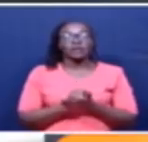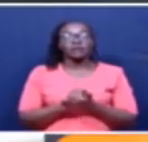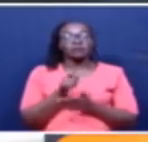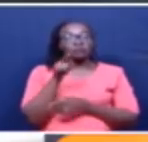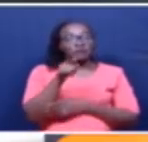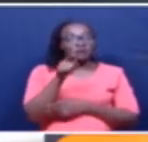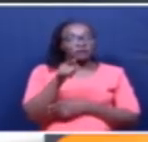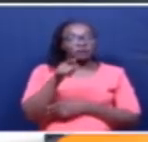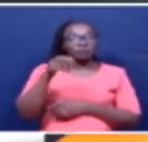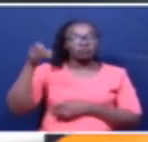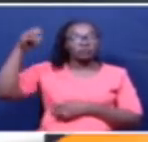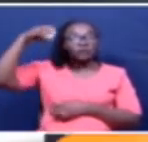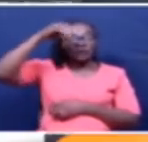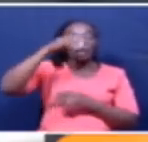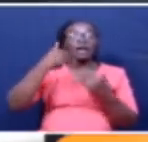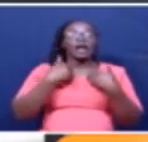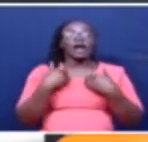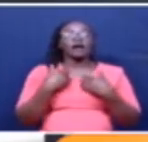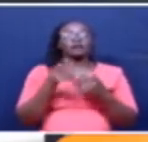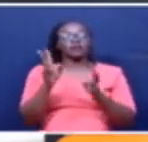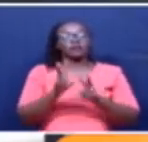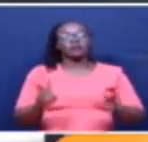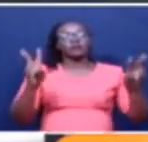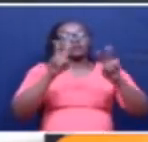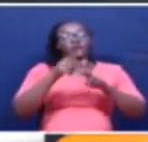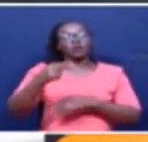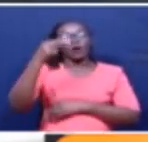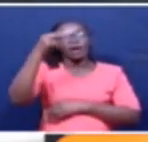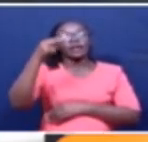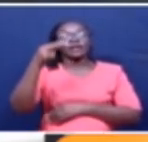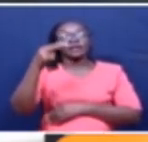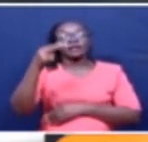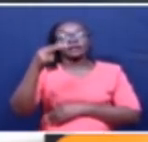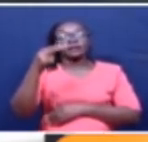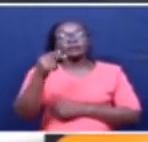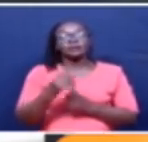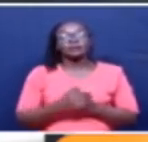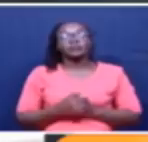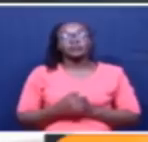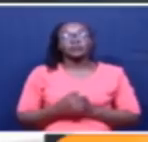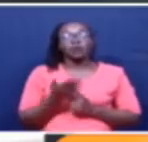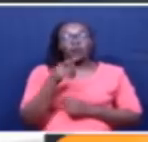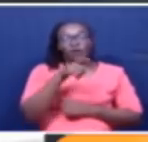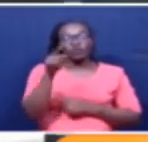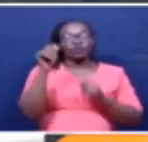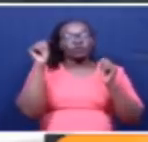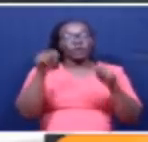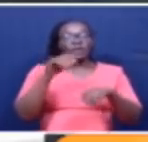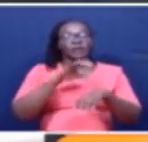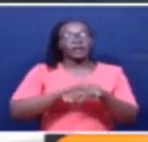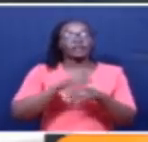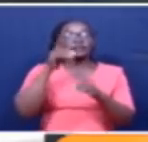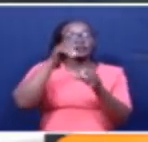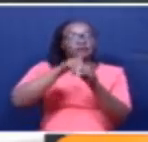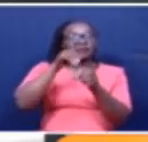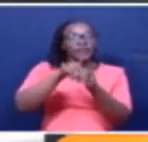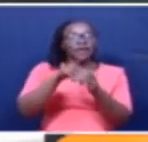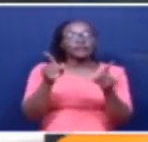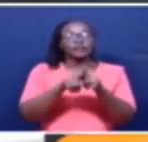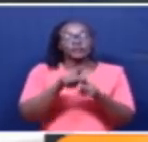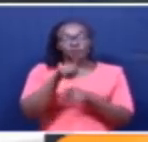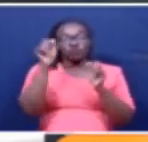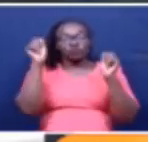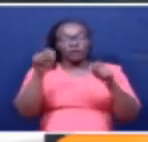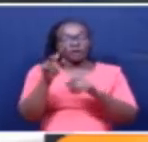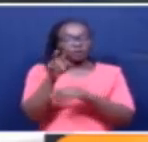satellites have a lot of value in the sense that you are able to get data and you are able